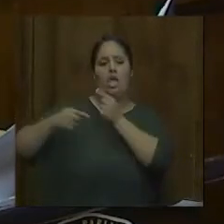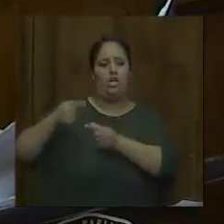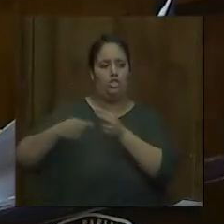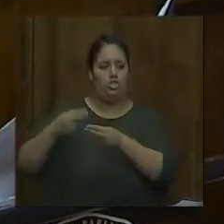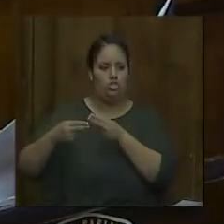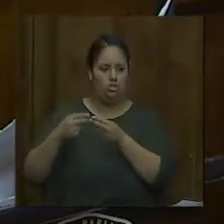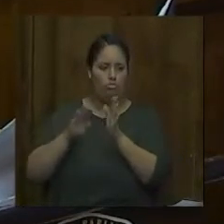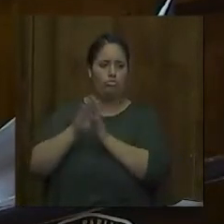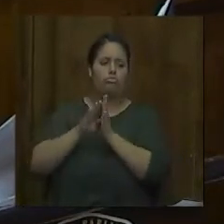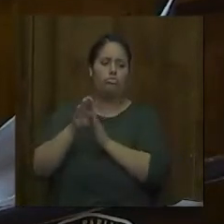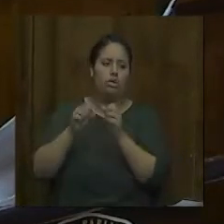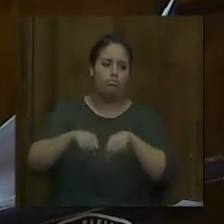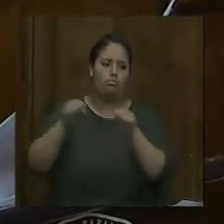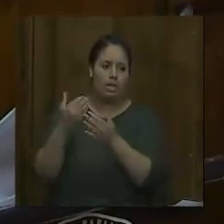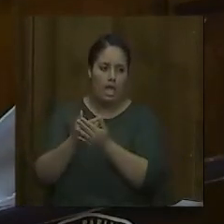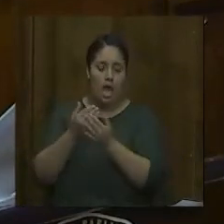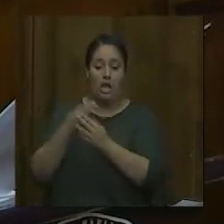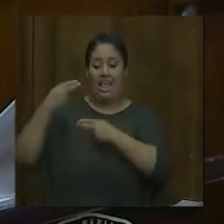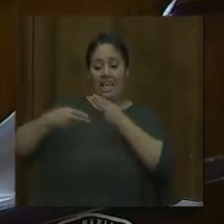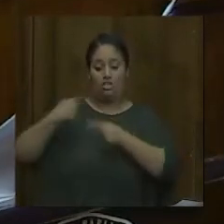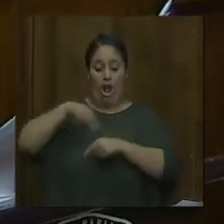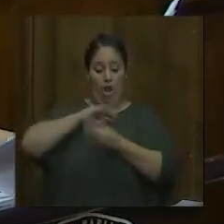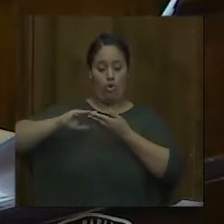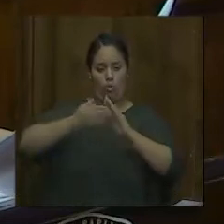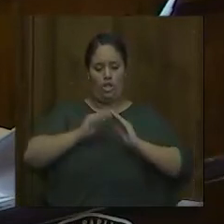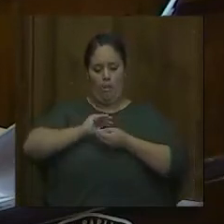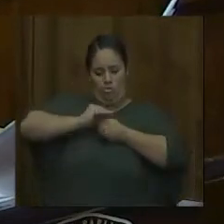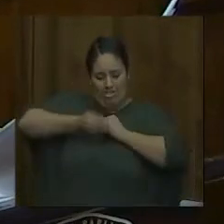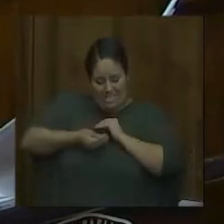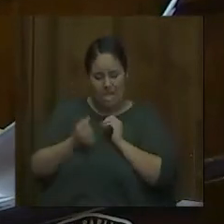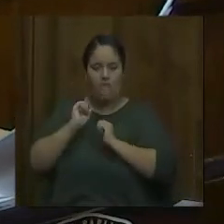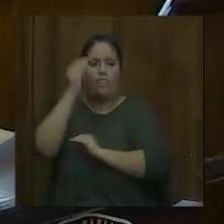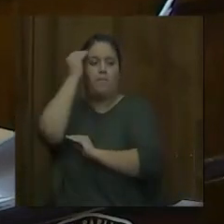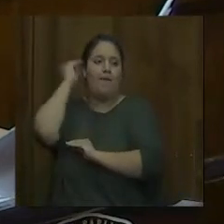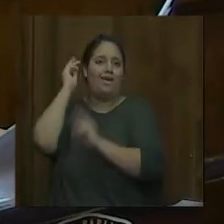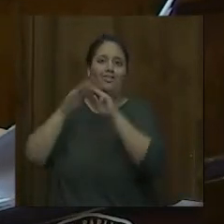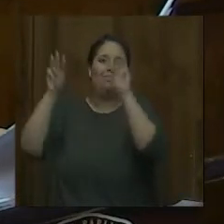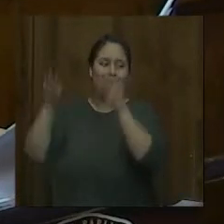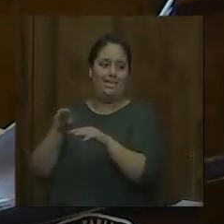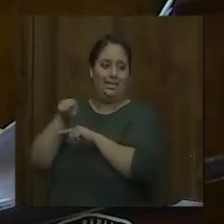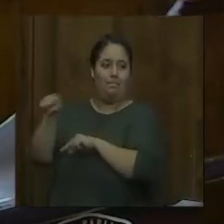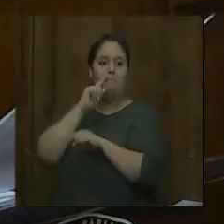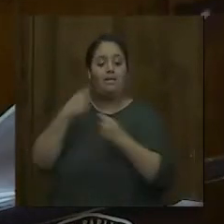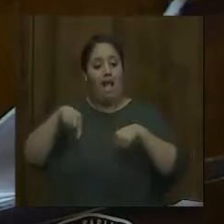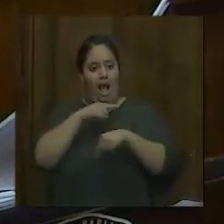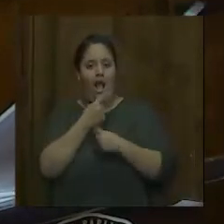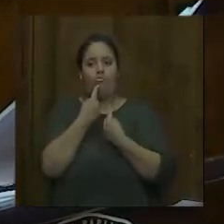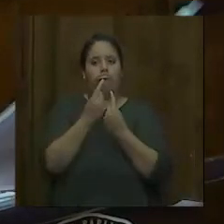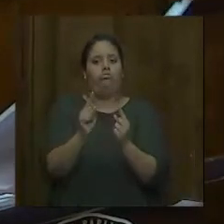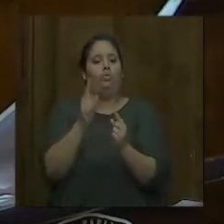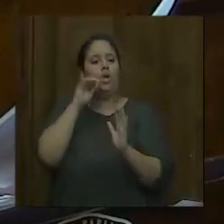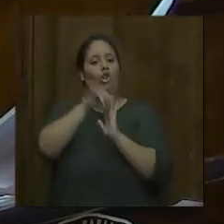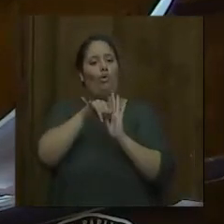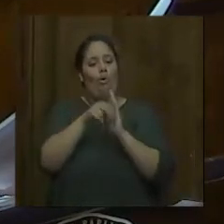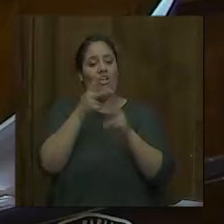strength. Much of the history of our communities is preserved only in the minds of the storytellers. Oral testimonies recorded on video